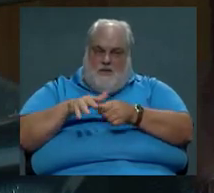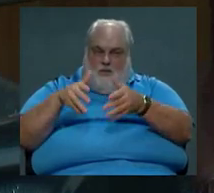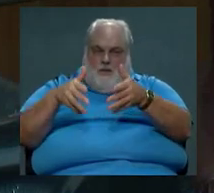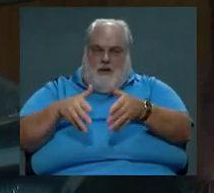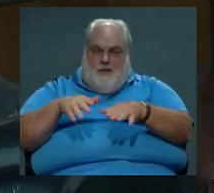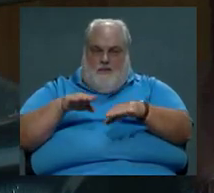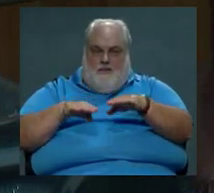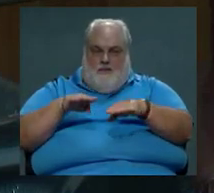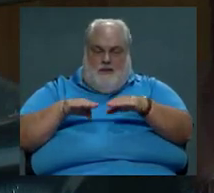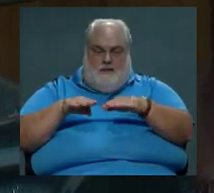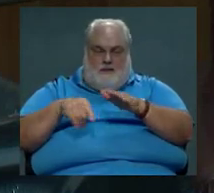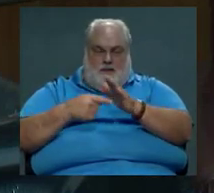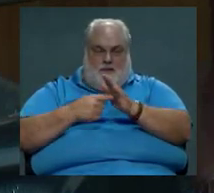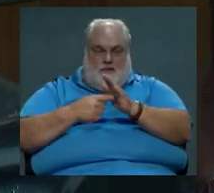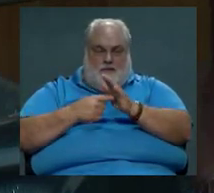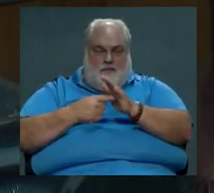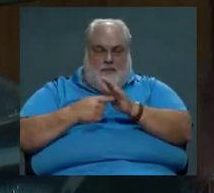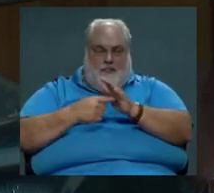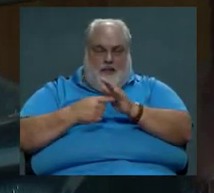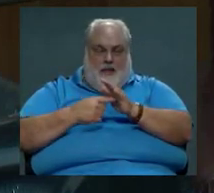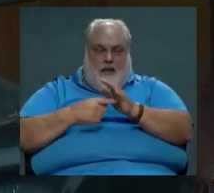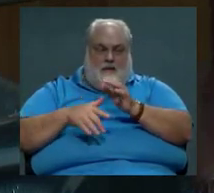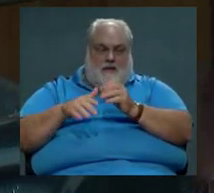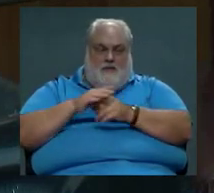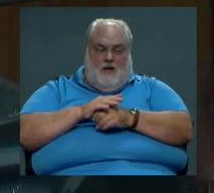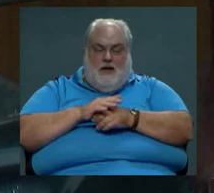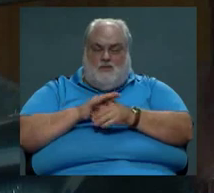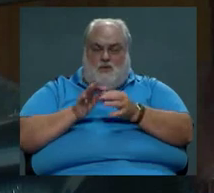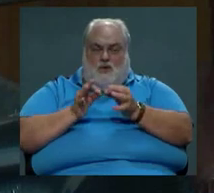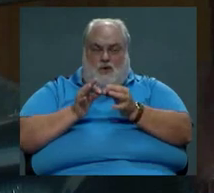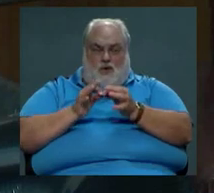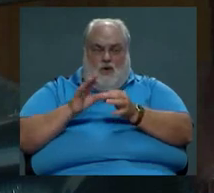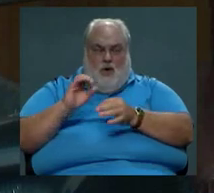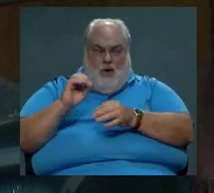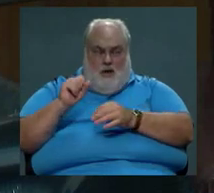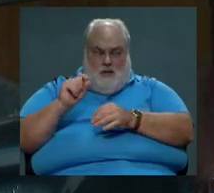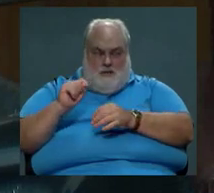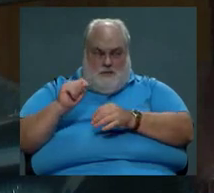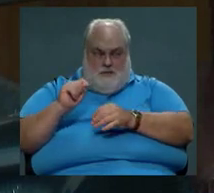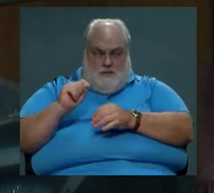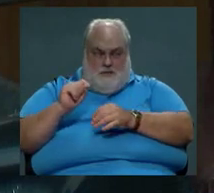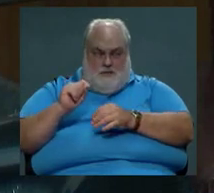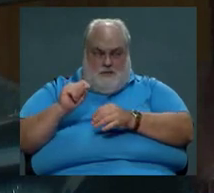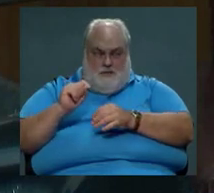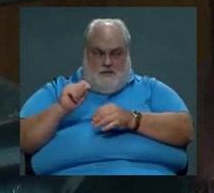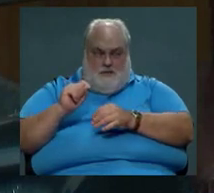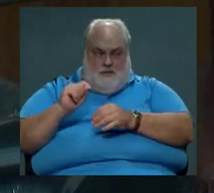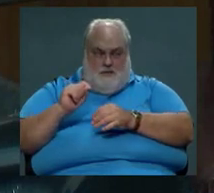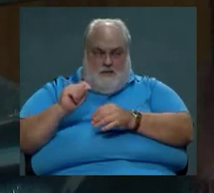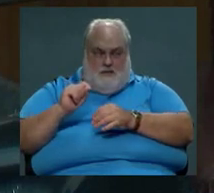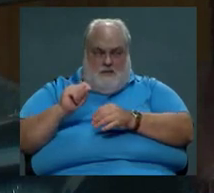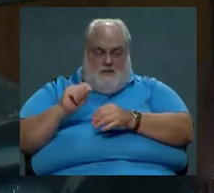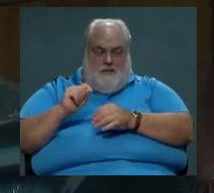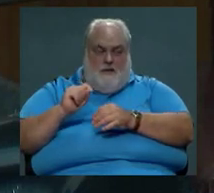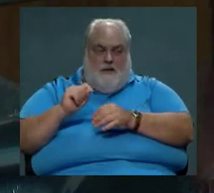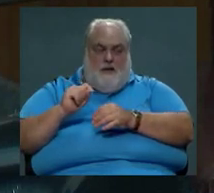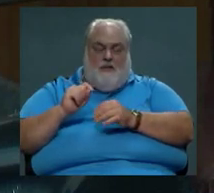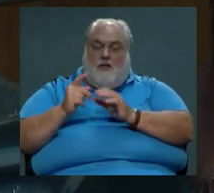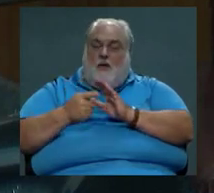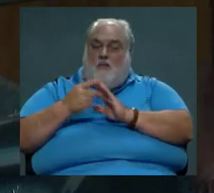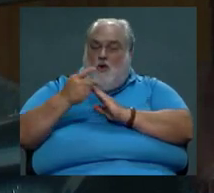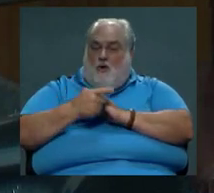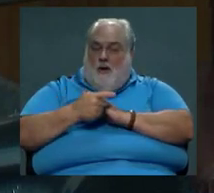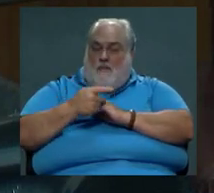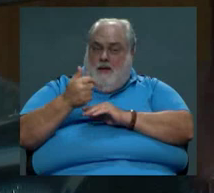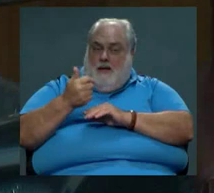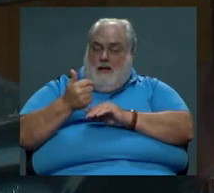year. So it's not really what the actual cost is. It's what it's been to operate over the whole year. The programming is